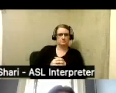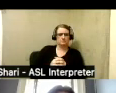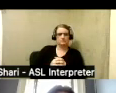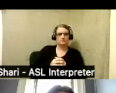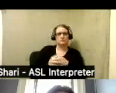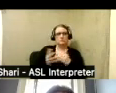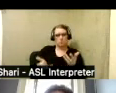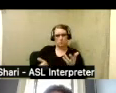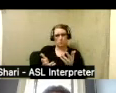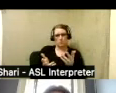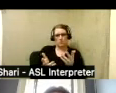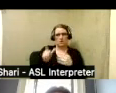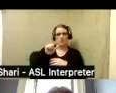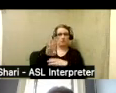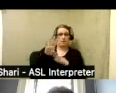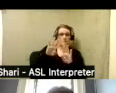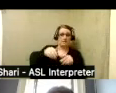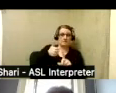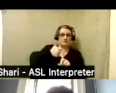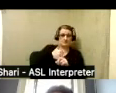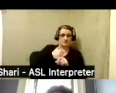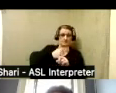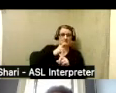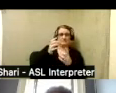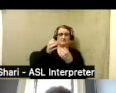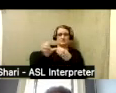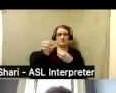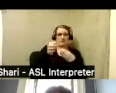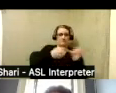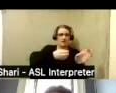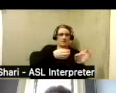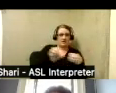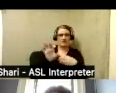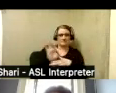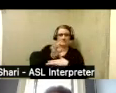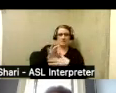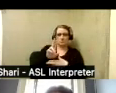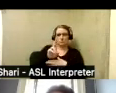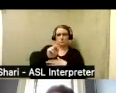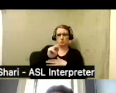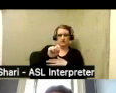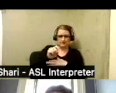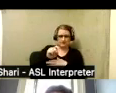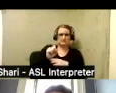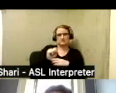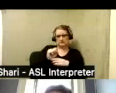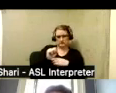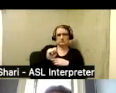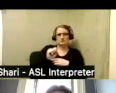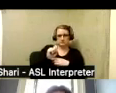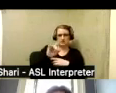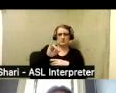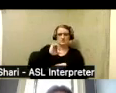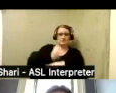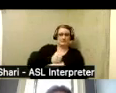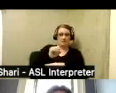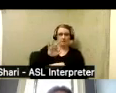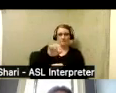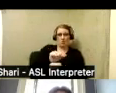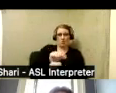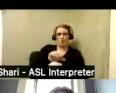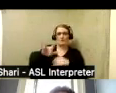So the clubhouse itself is divided up into different functional units, each of which does some set of work that supports the